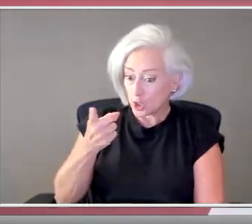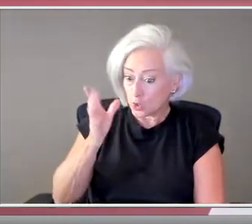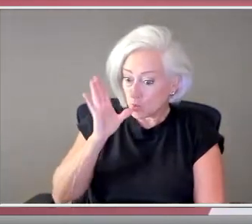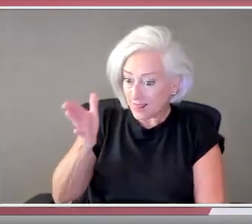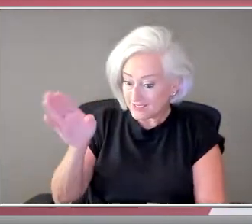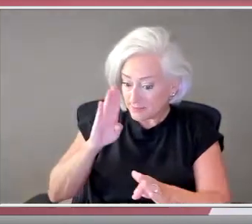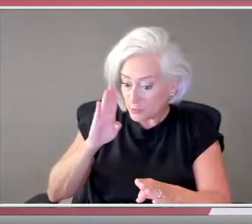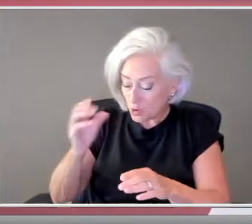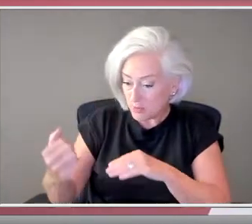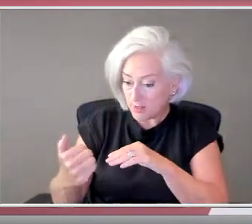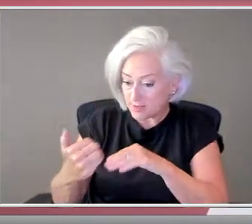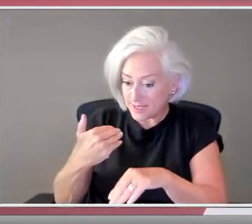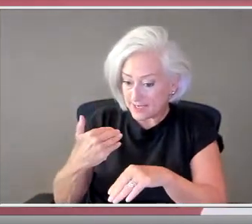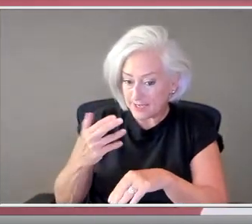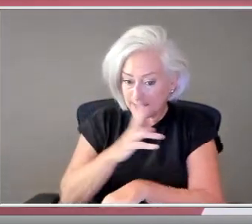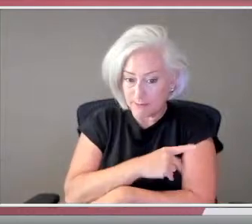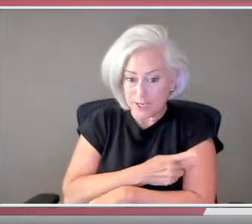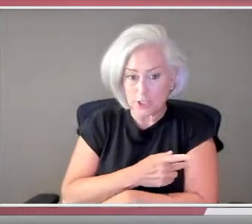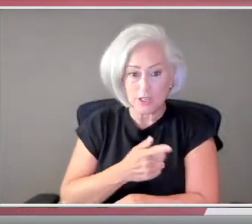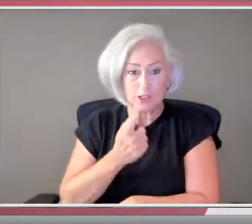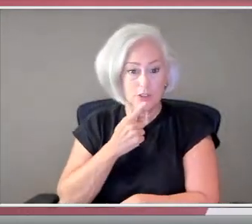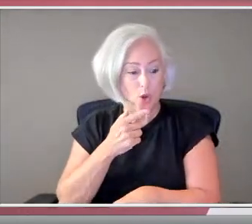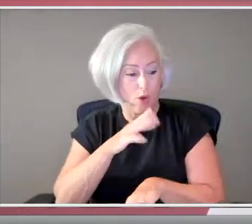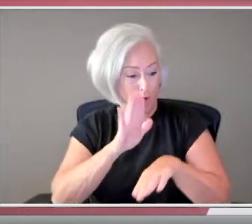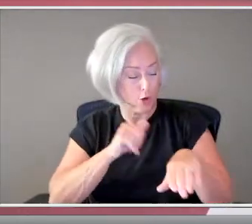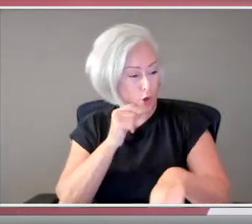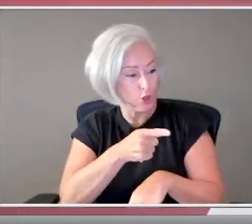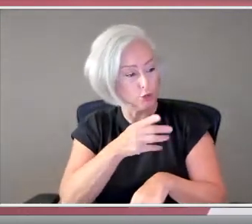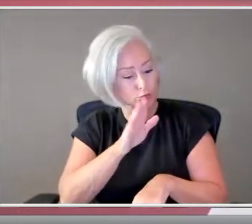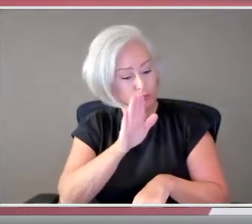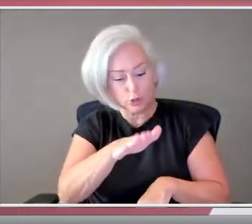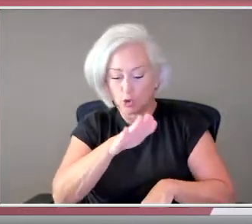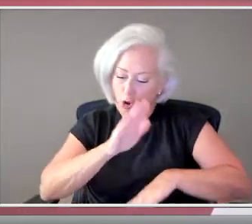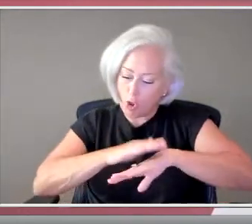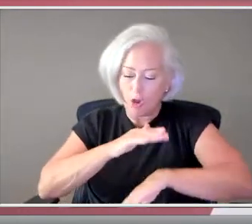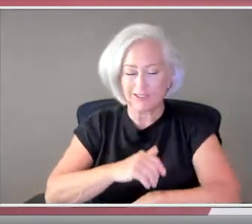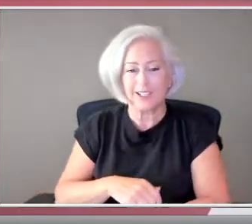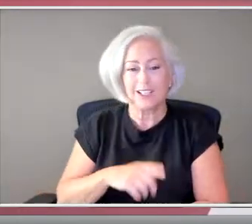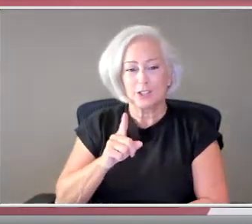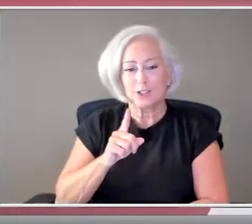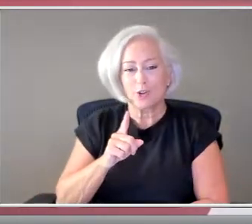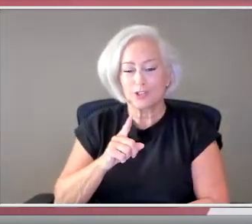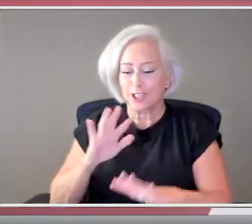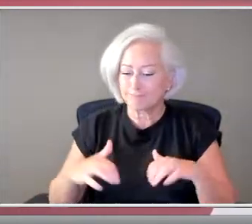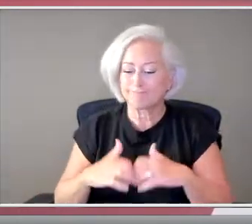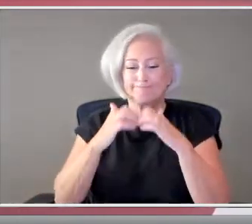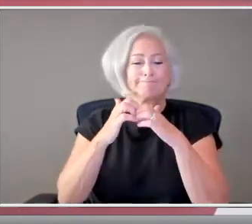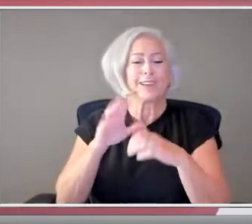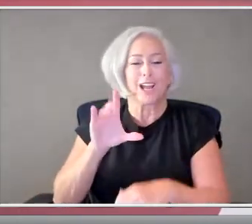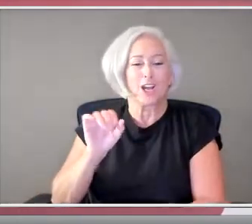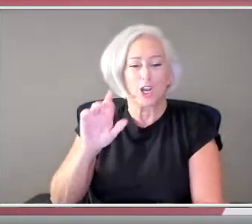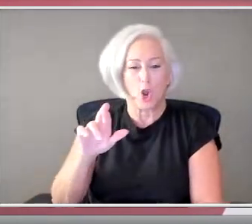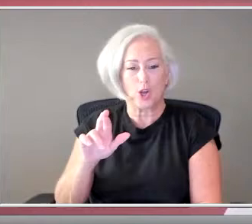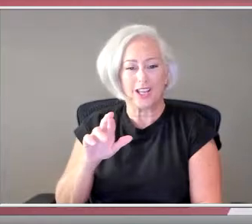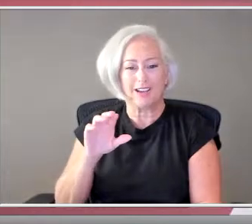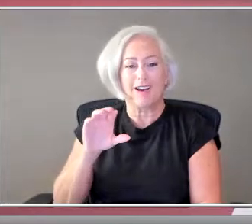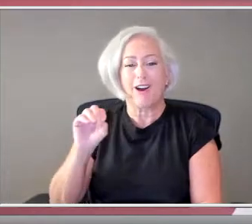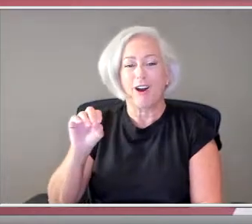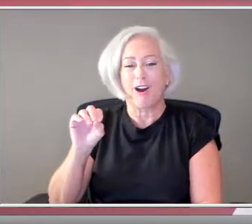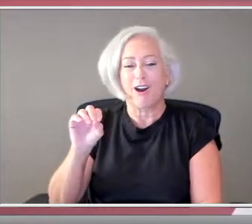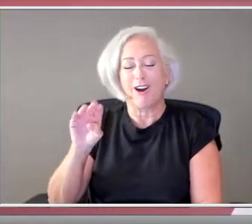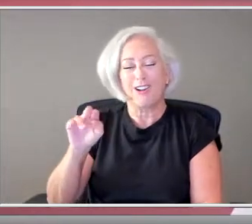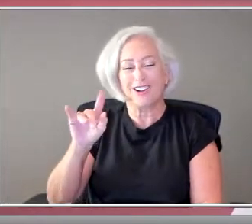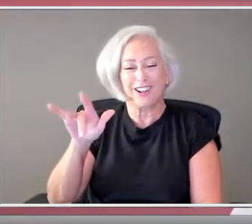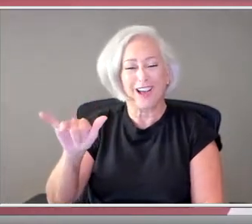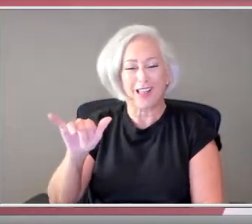She said, okay, I'll call you. You're on. So she just basically we just launched the cardio-oncology program by phone one day when I